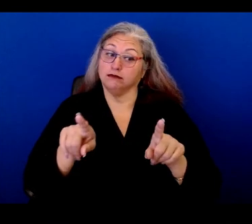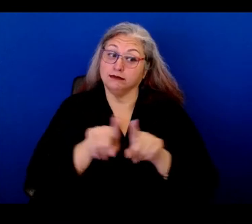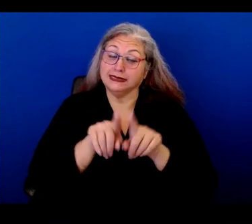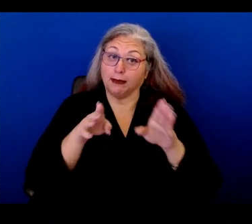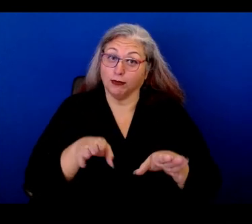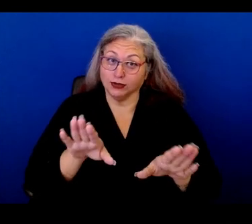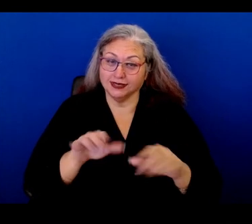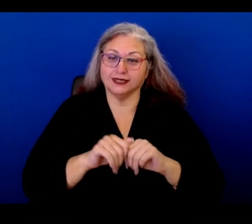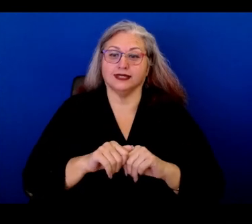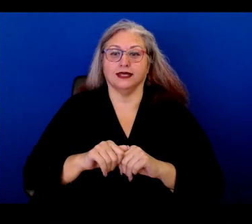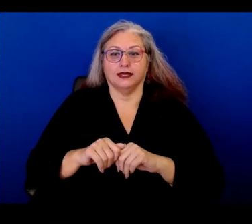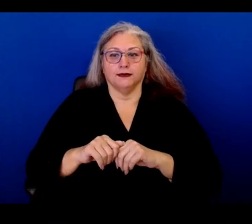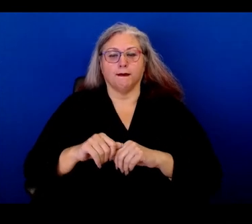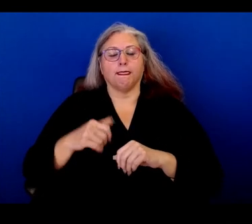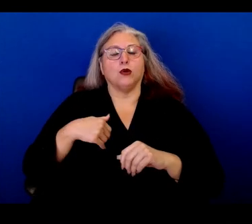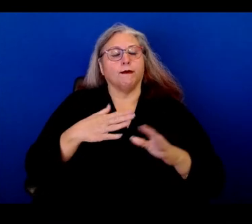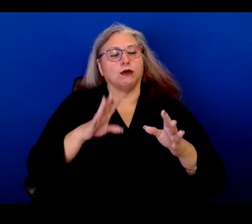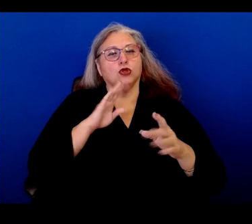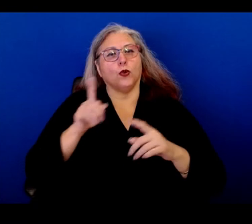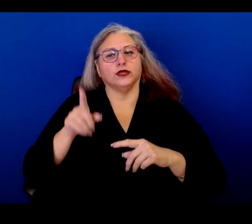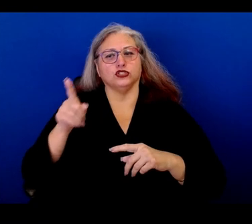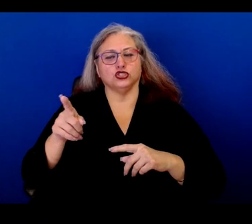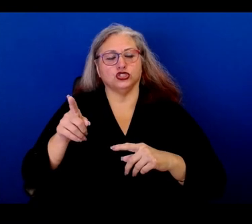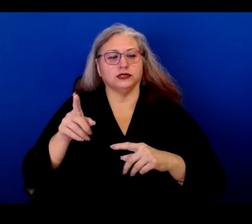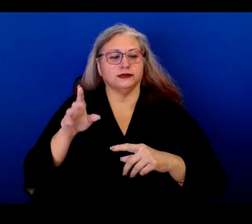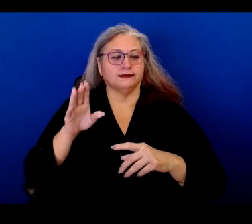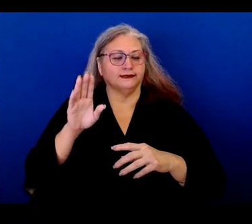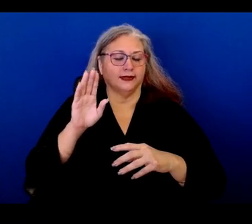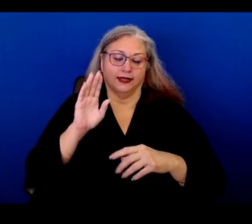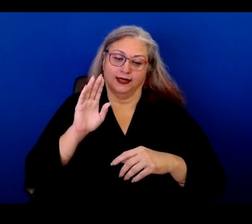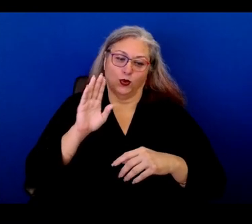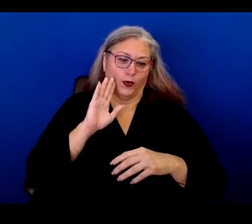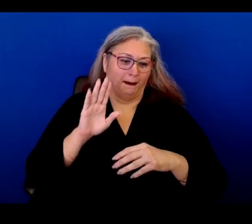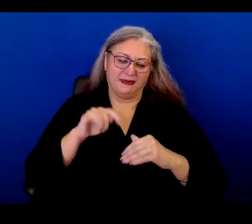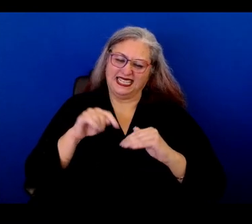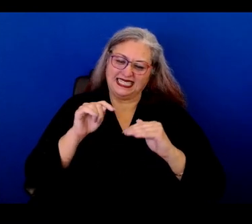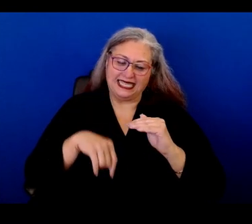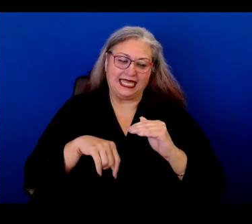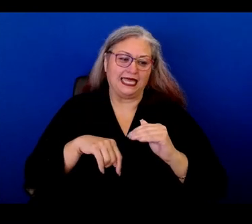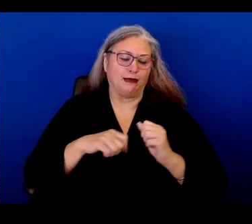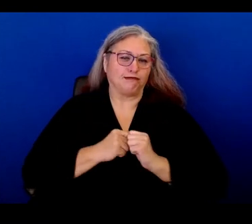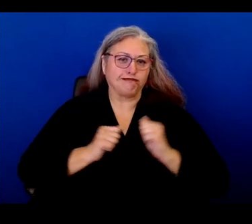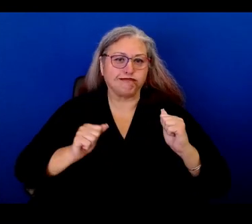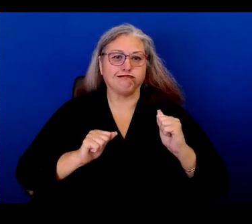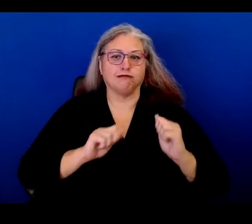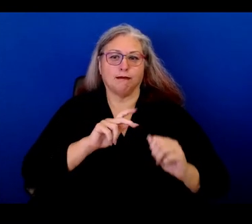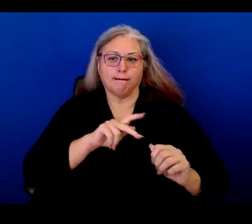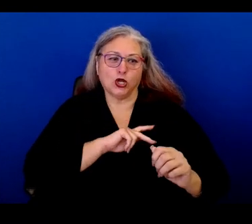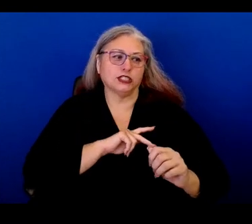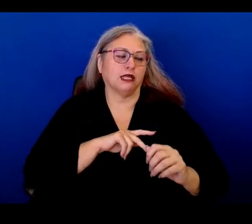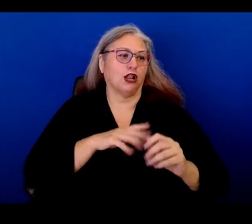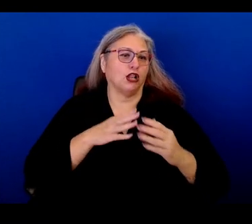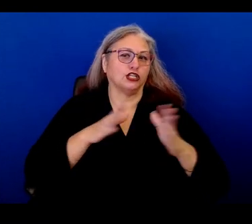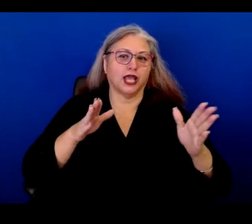person. And we're going to talk to her. She's going to get as deep, as personal, as general as she